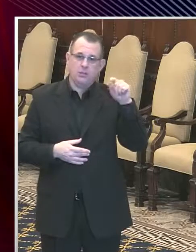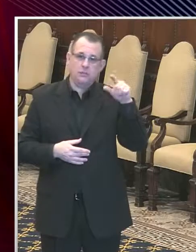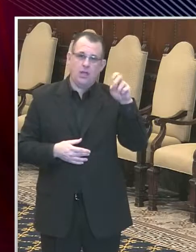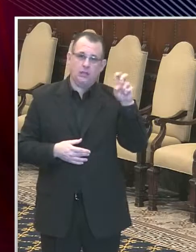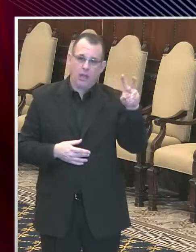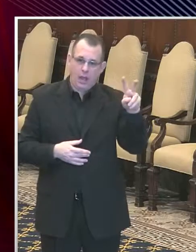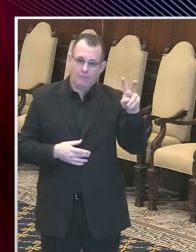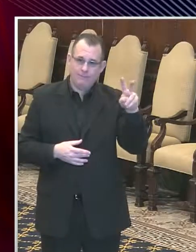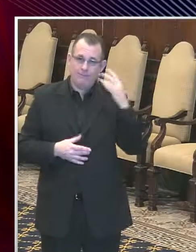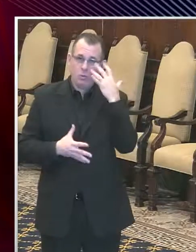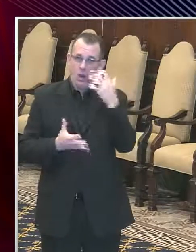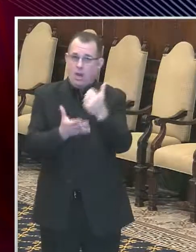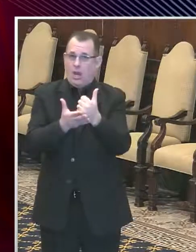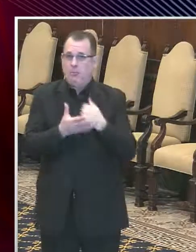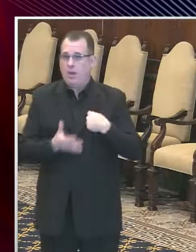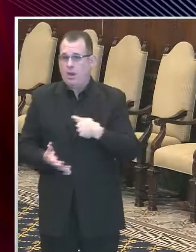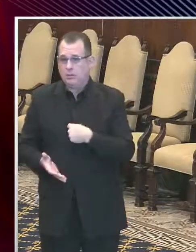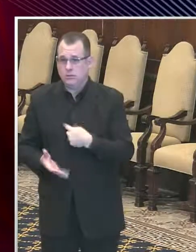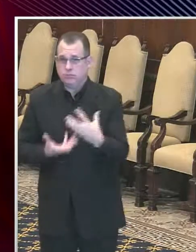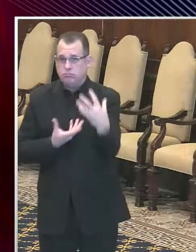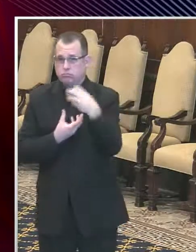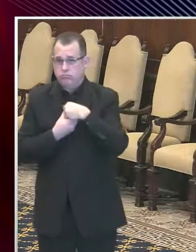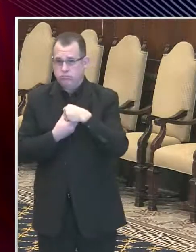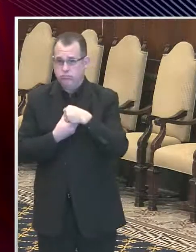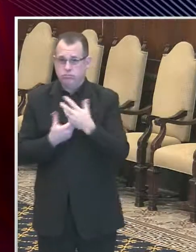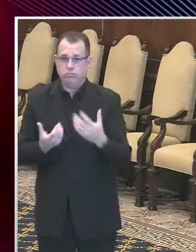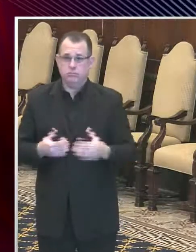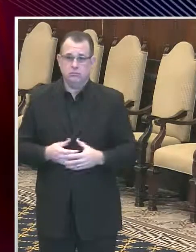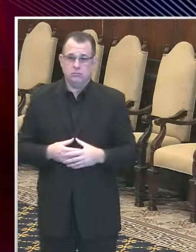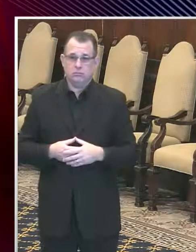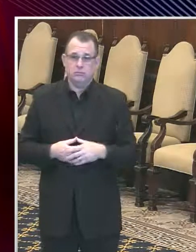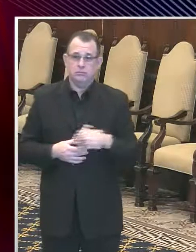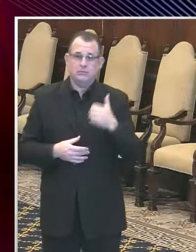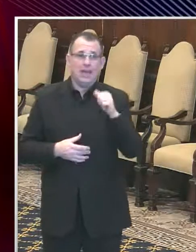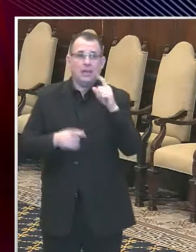Okay. And is there any conversation about